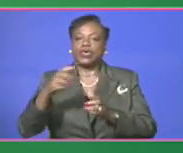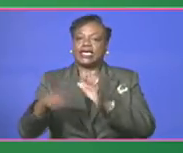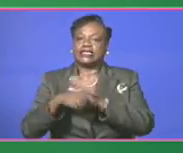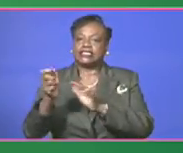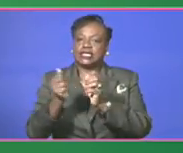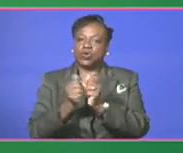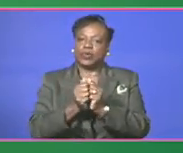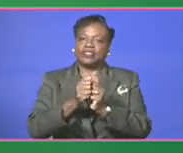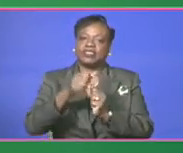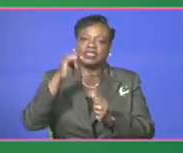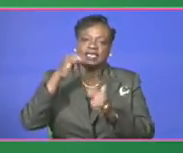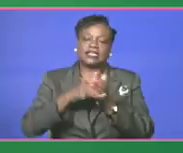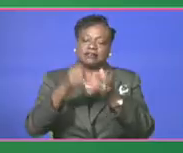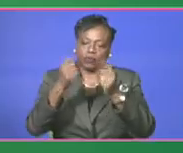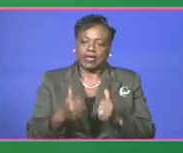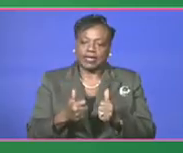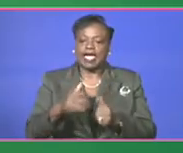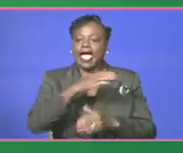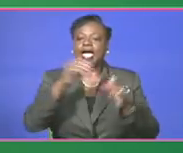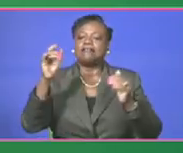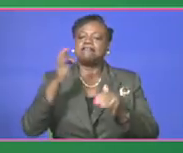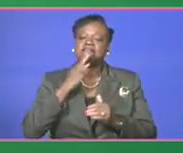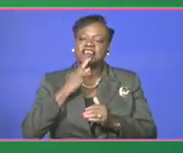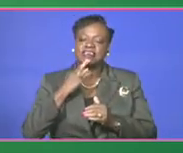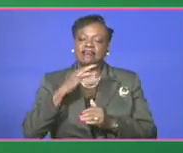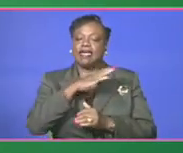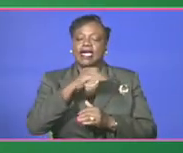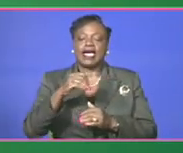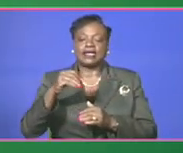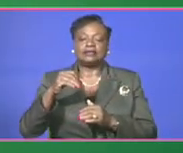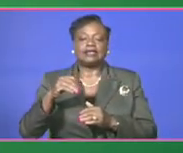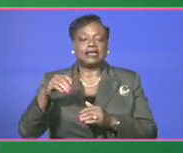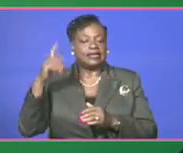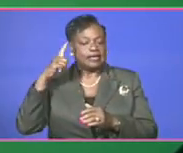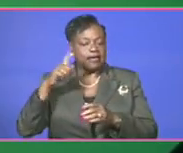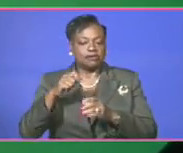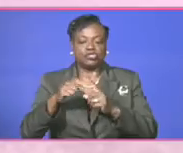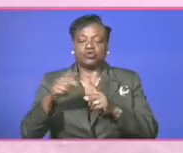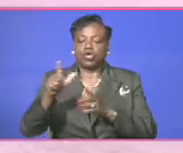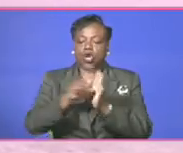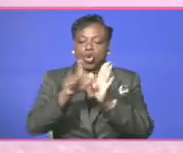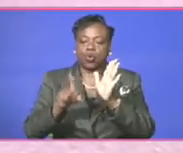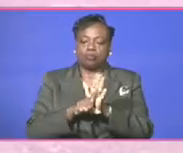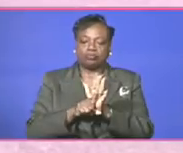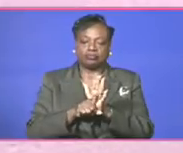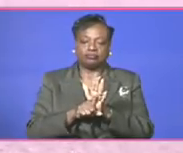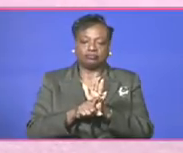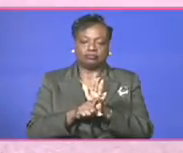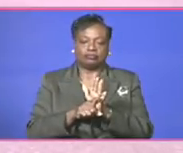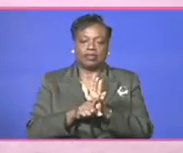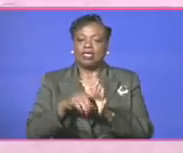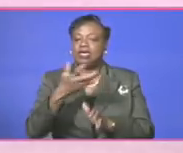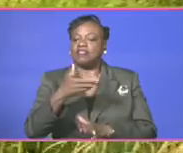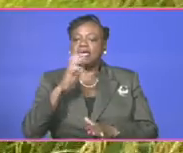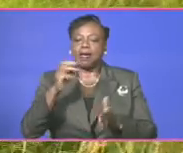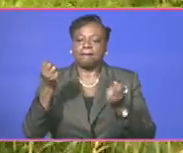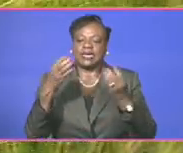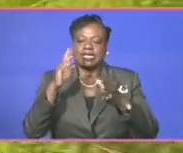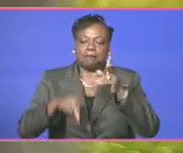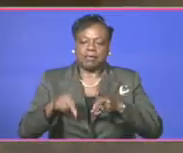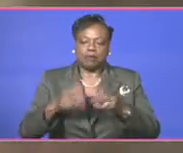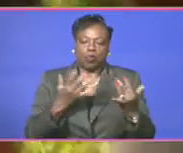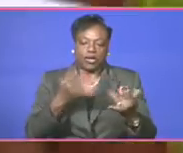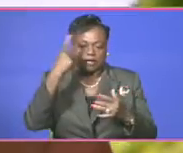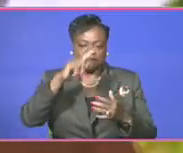in an expeditious manner and fairly, adhering to the law. Full stop. There are thousands of people waiting for citizenship and